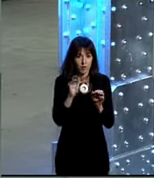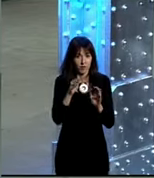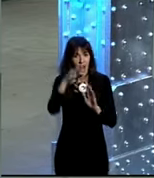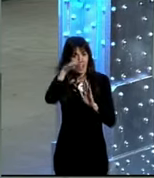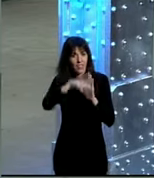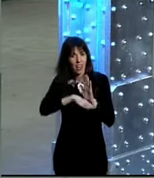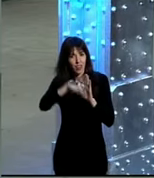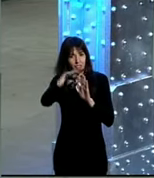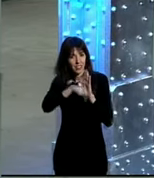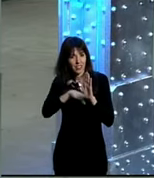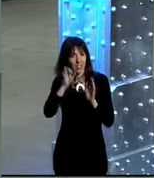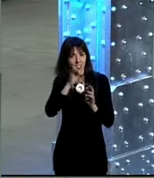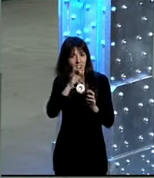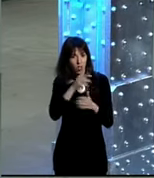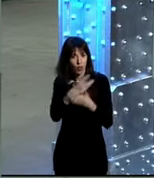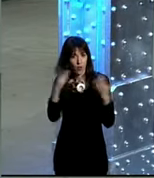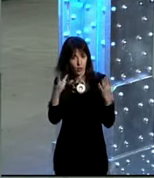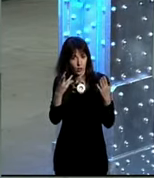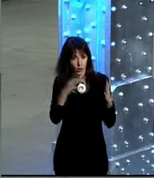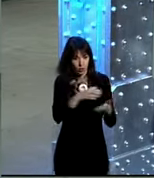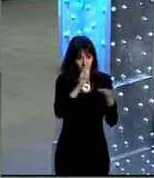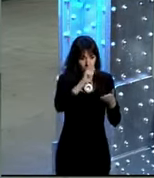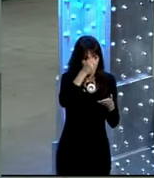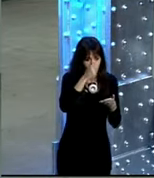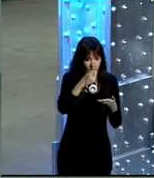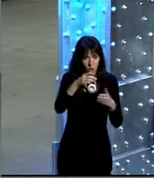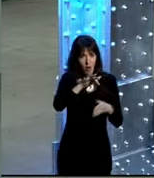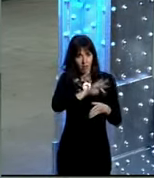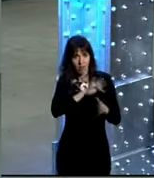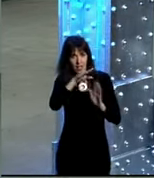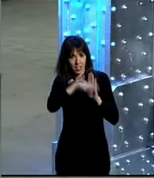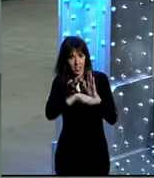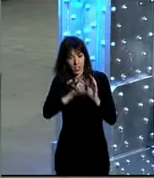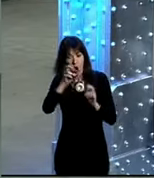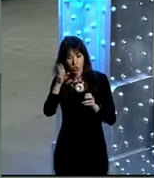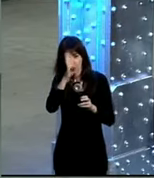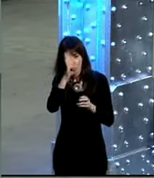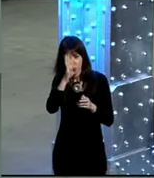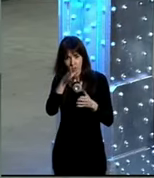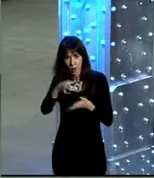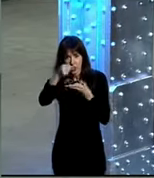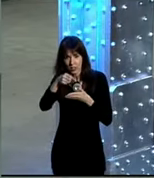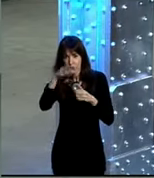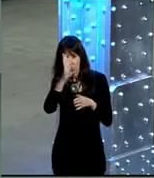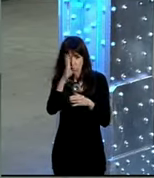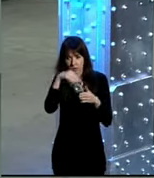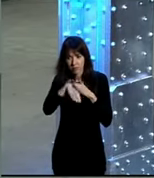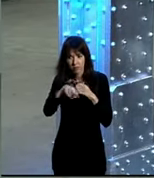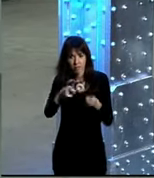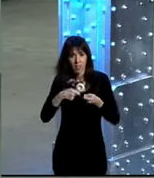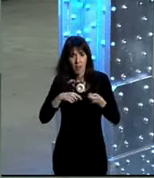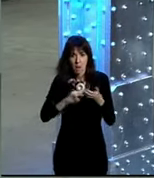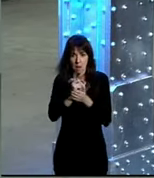whereas the graveyard cache led you to maps like this one, old maps that we had scanned in